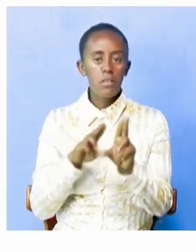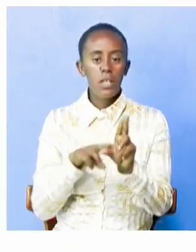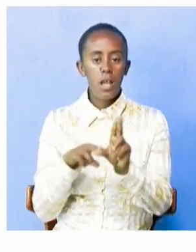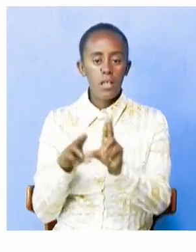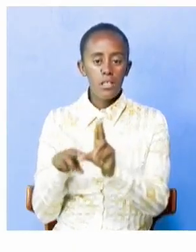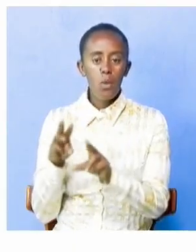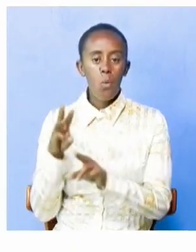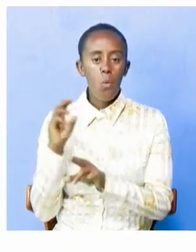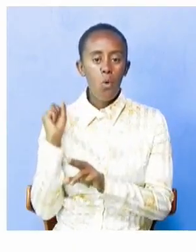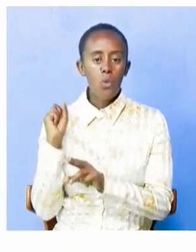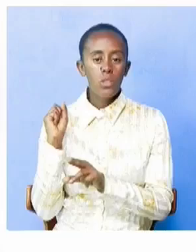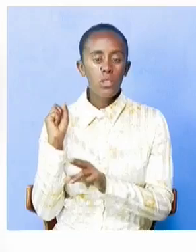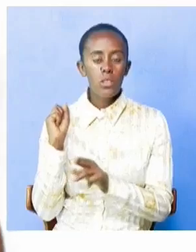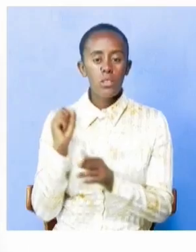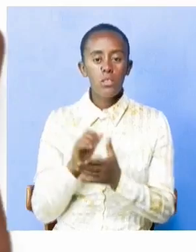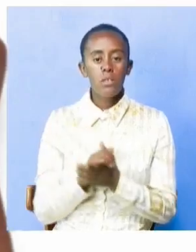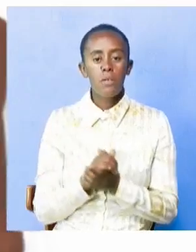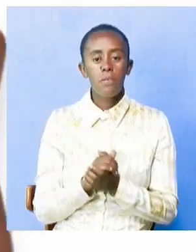was